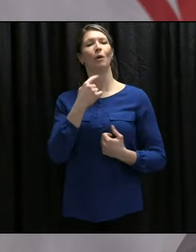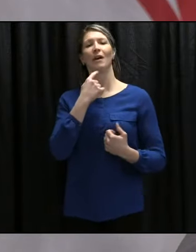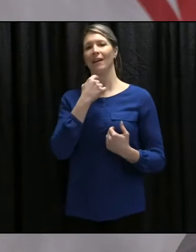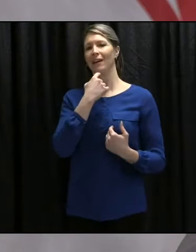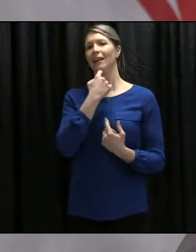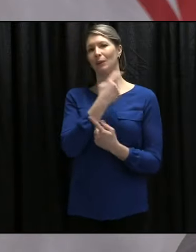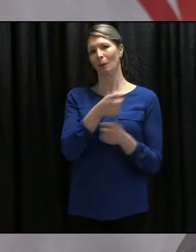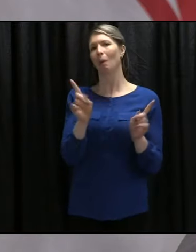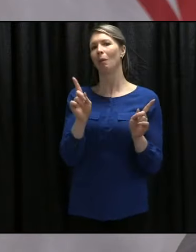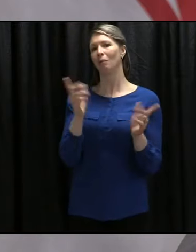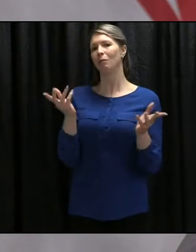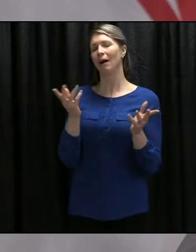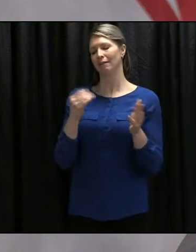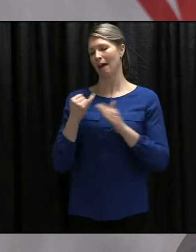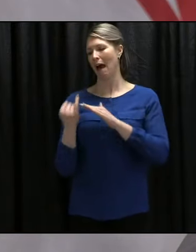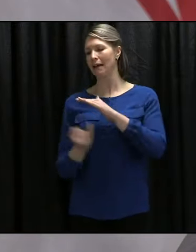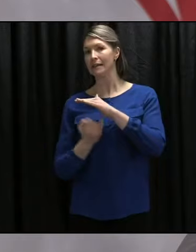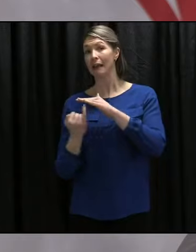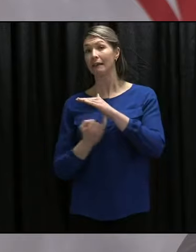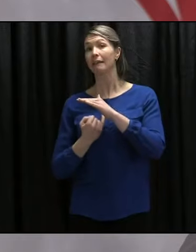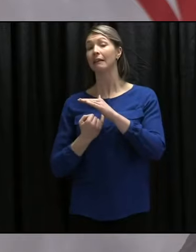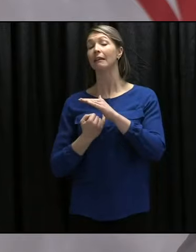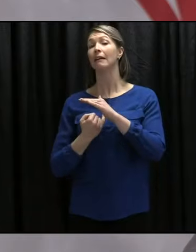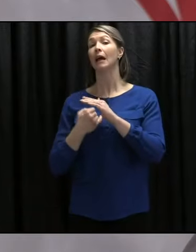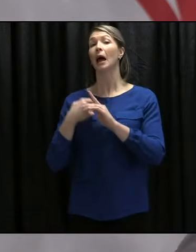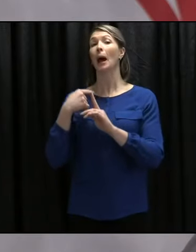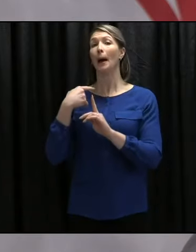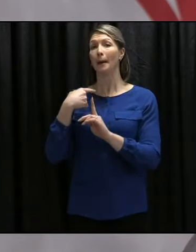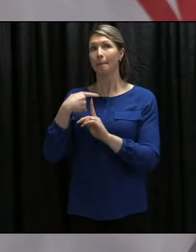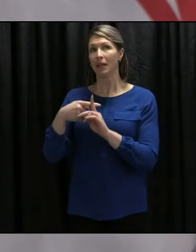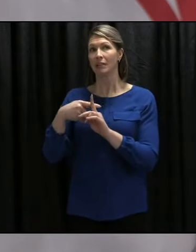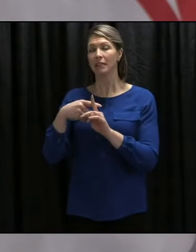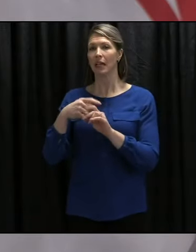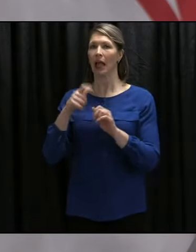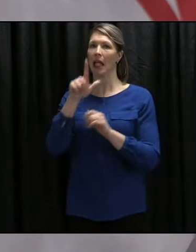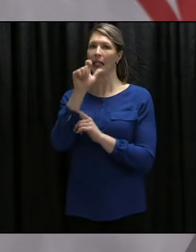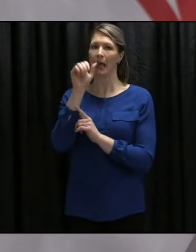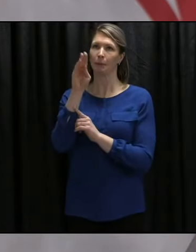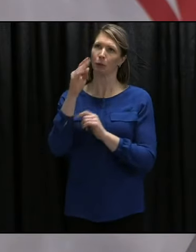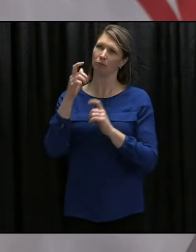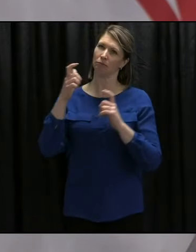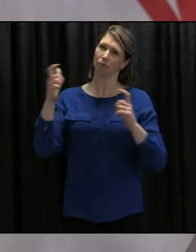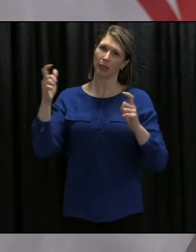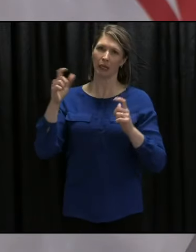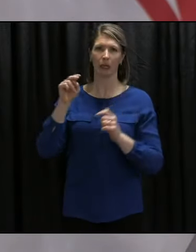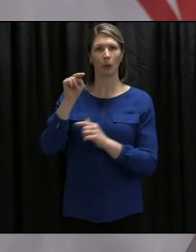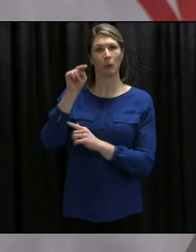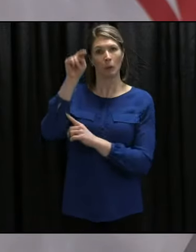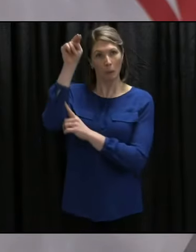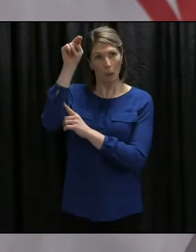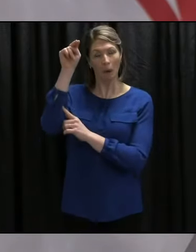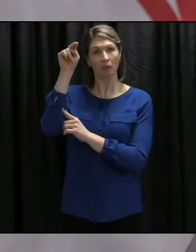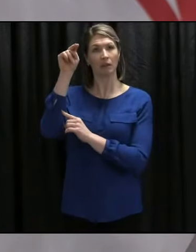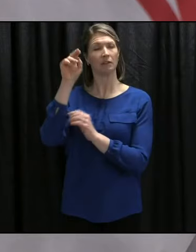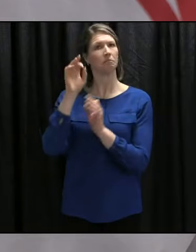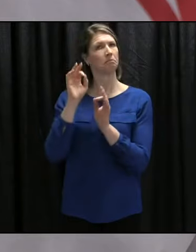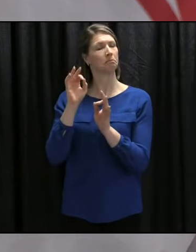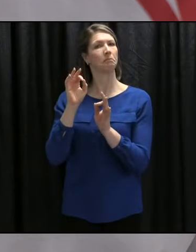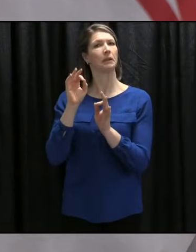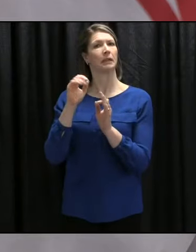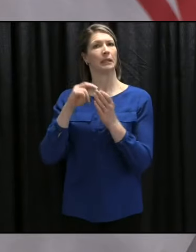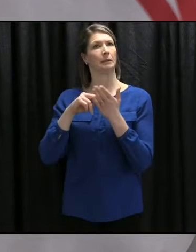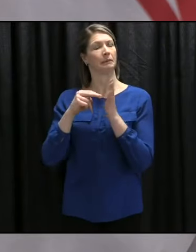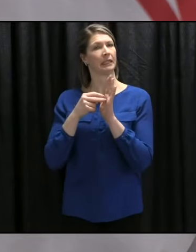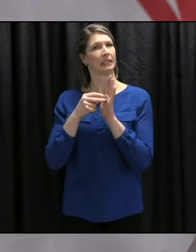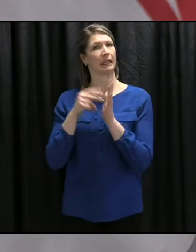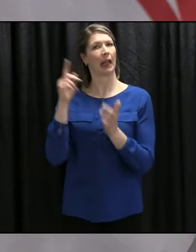island, and of course with the big land in Labrador, that was kind of an advantage of dealing with the pandemic, and that remains the case.